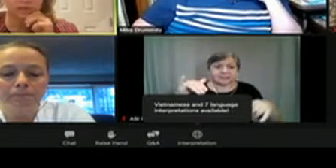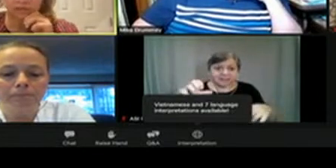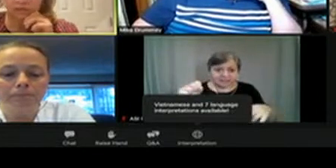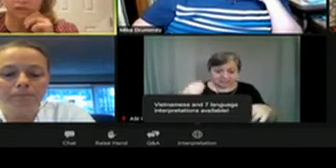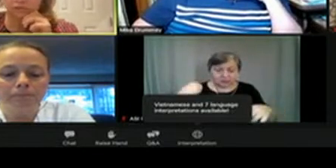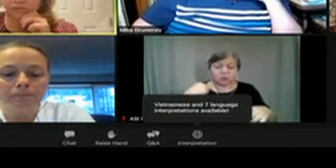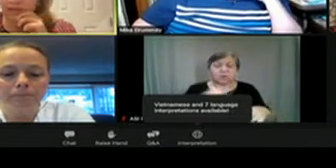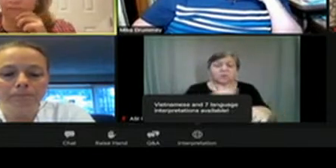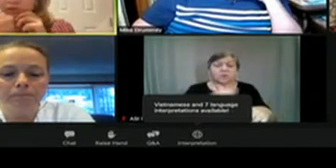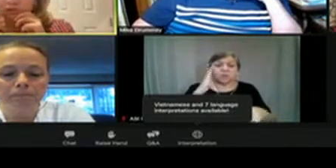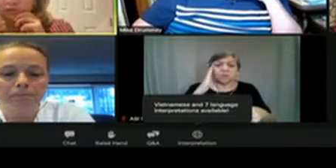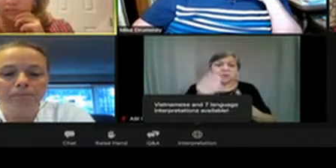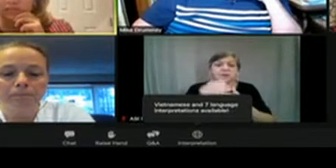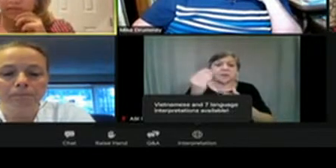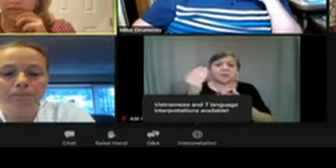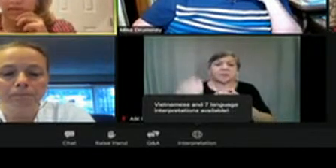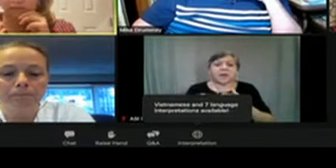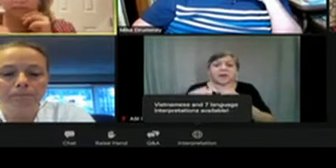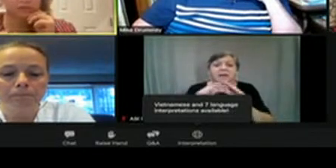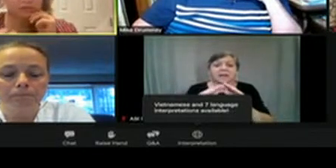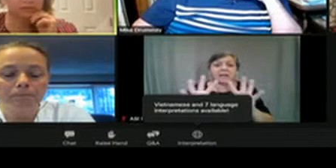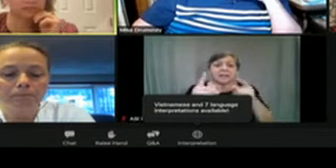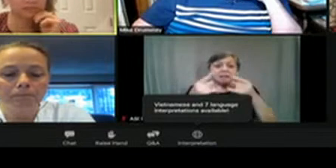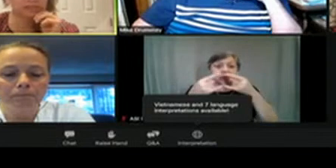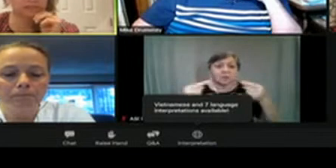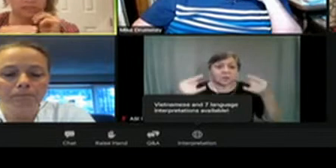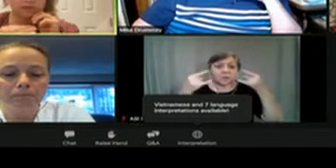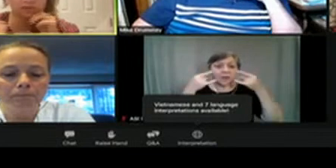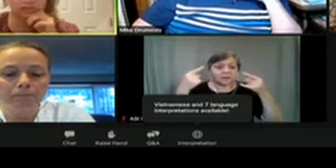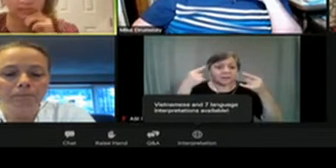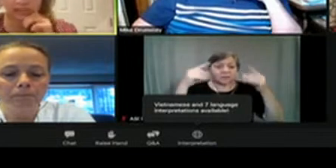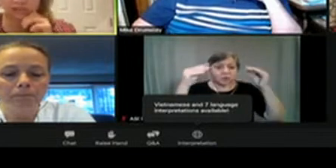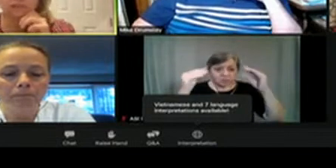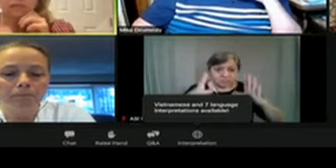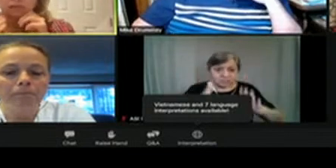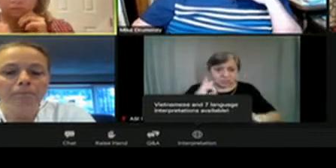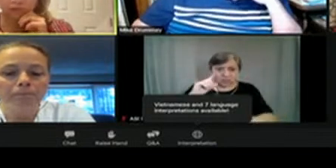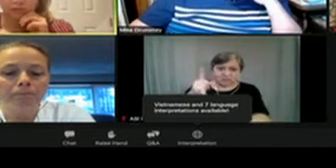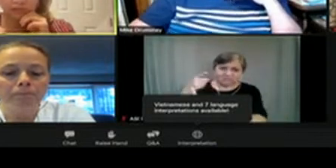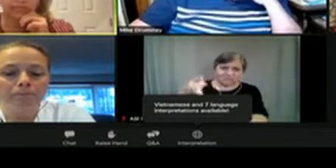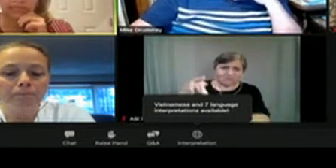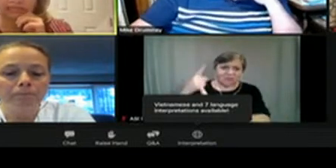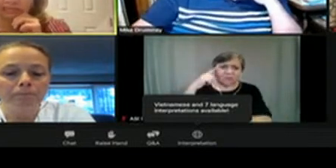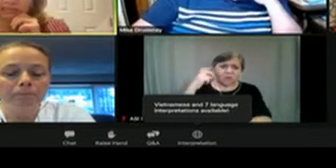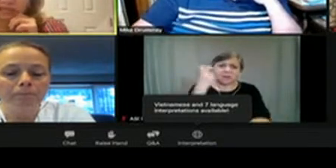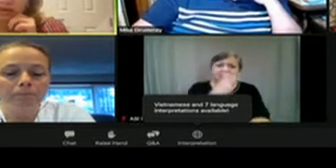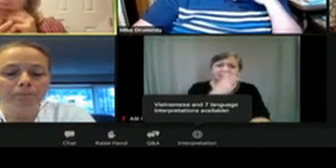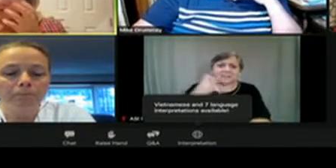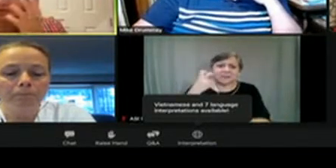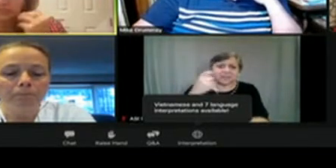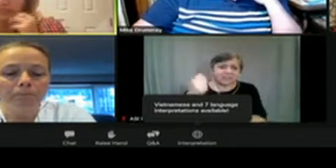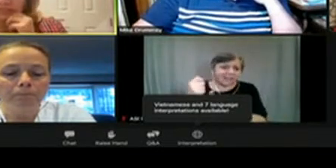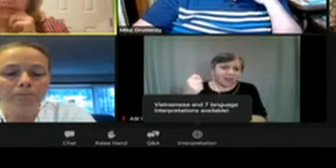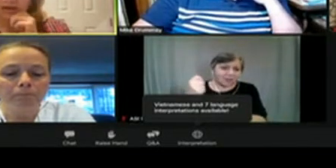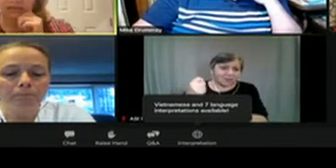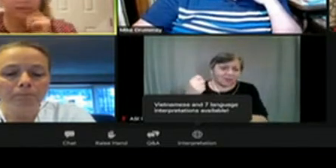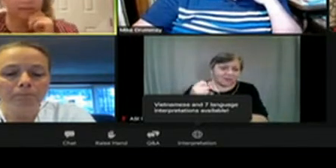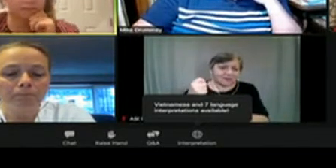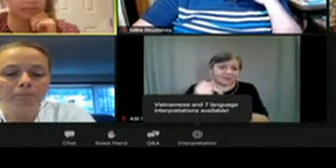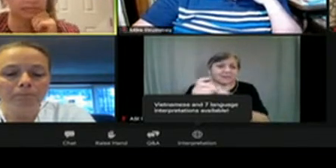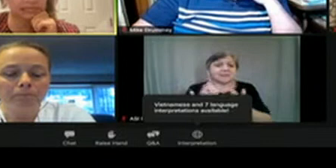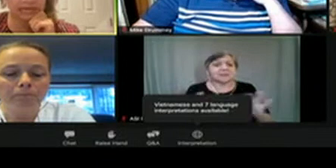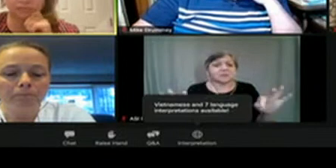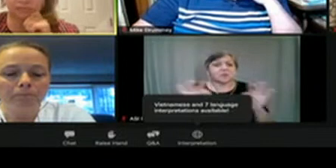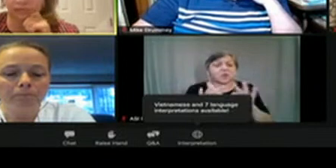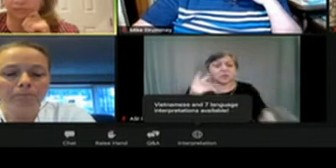so students would be able to see, especially during the speech pathologist session, to make sure that they can see other faces. And if we